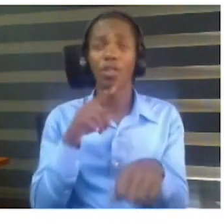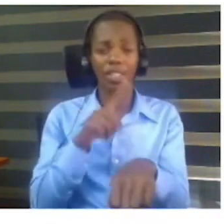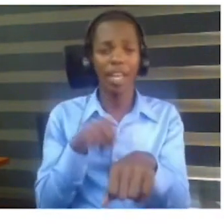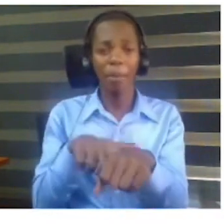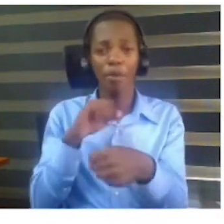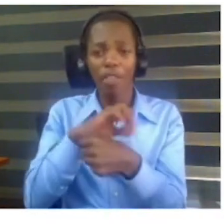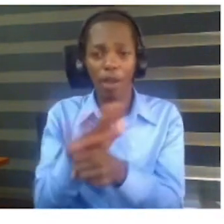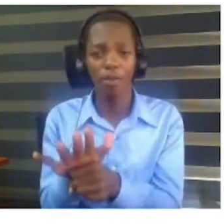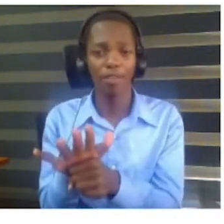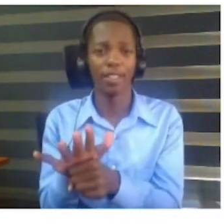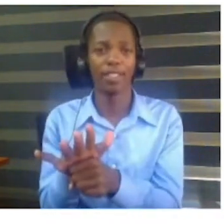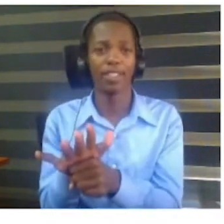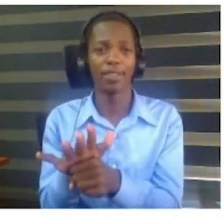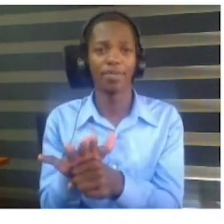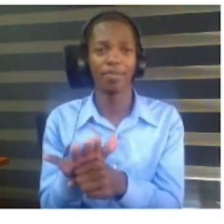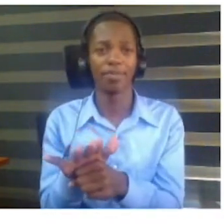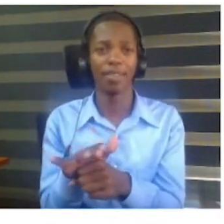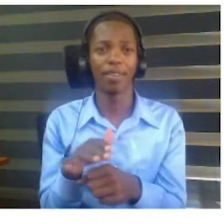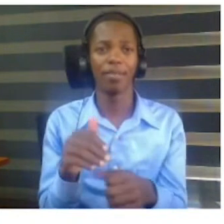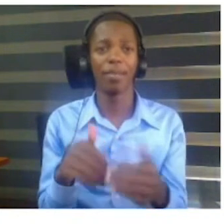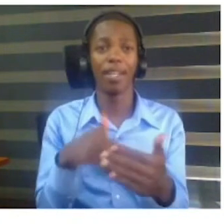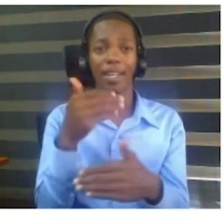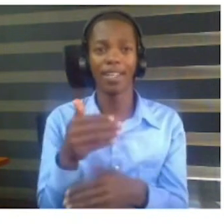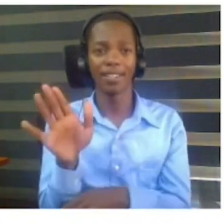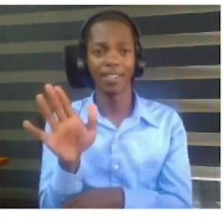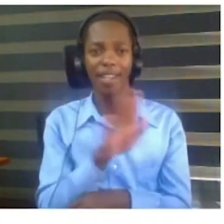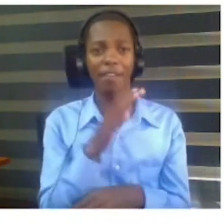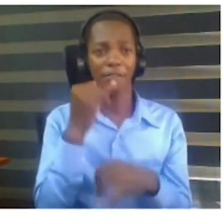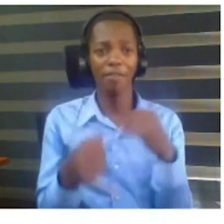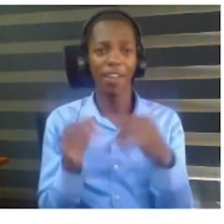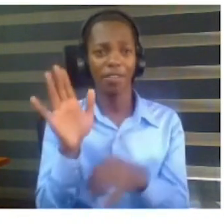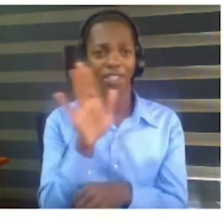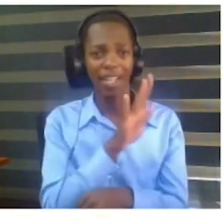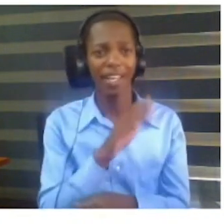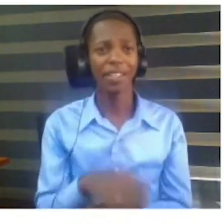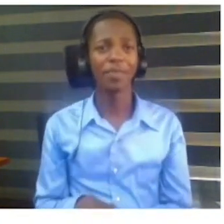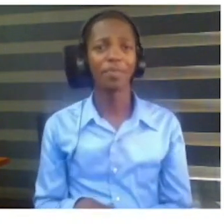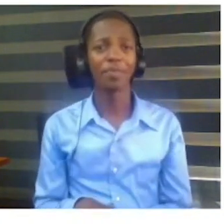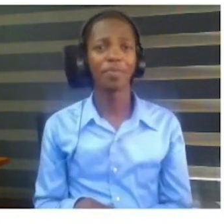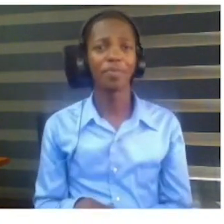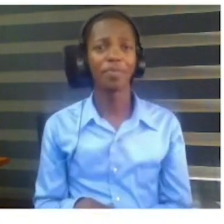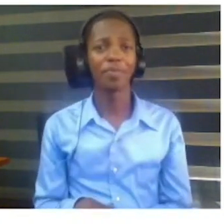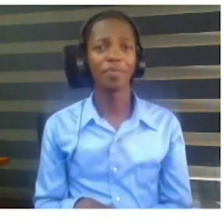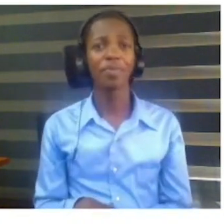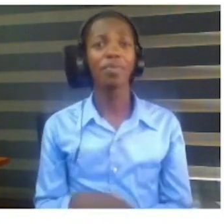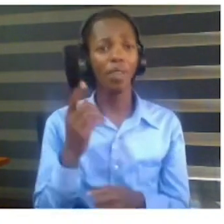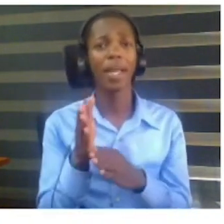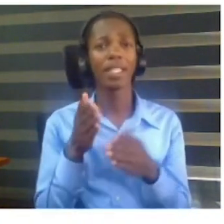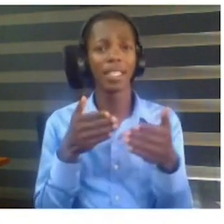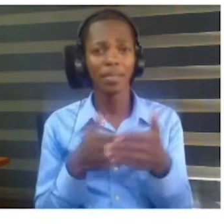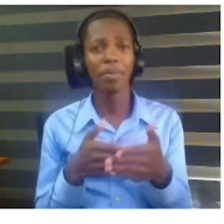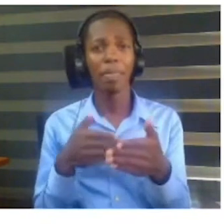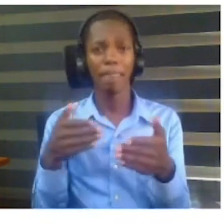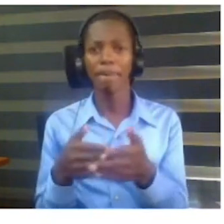Next slide. And final slide. So one of the main barriers is ableism. I